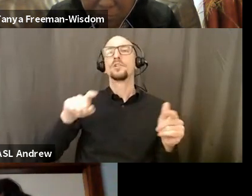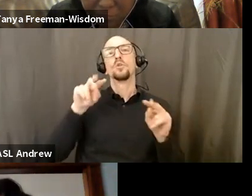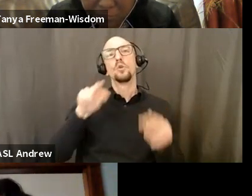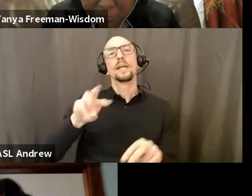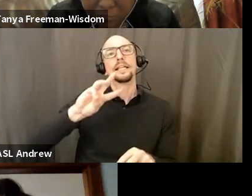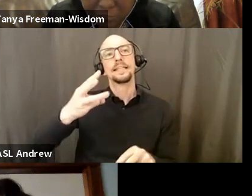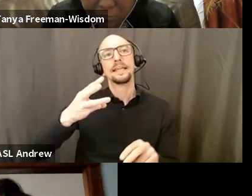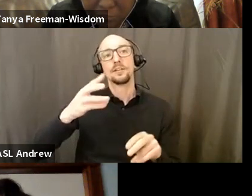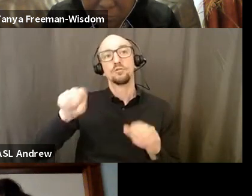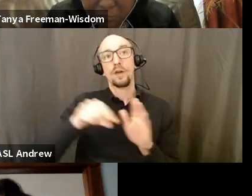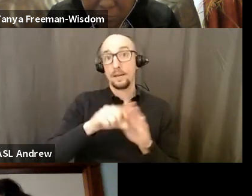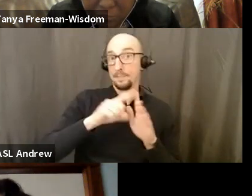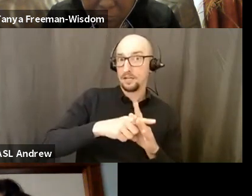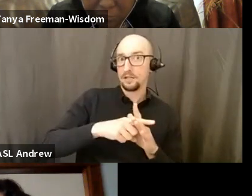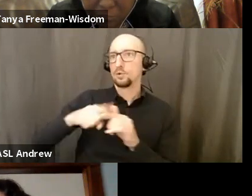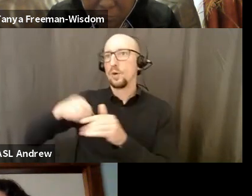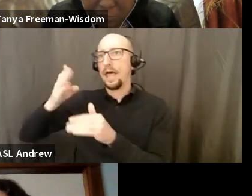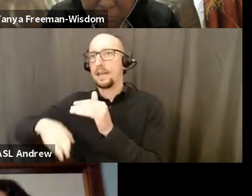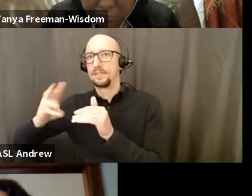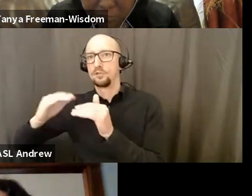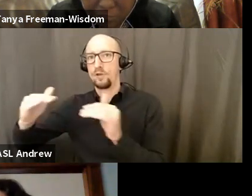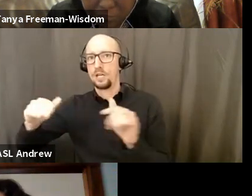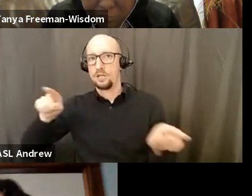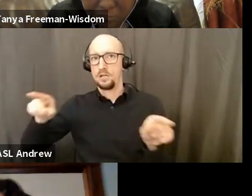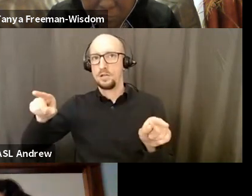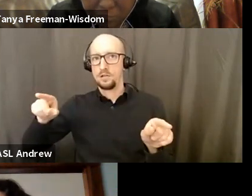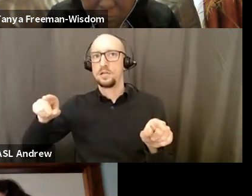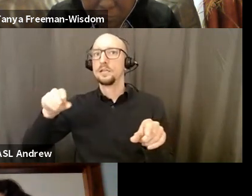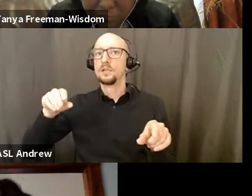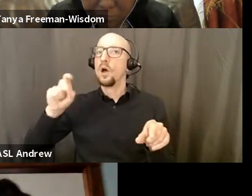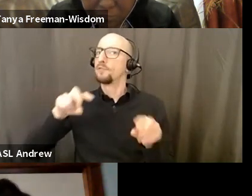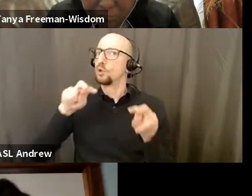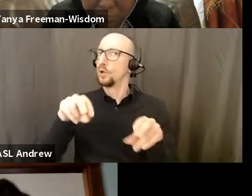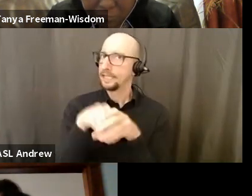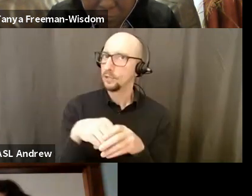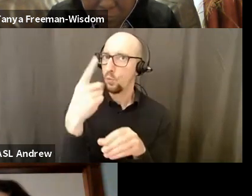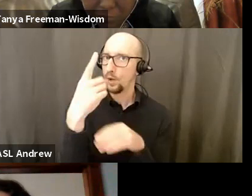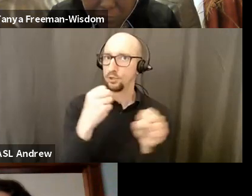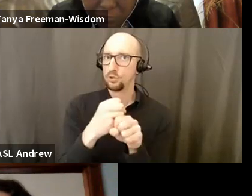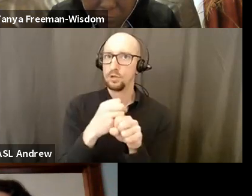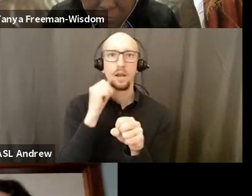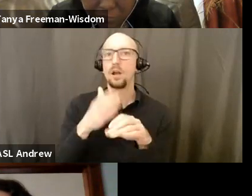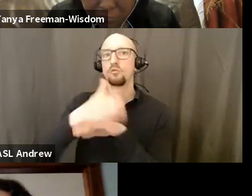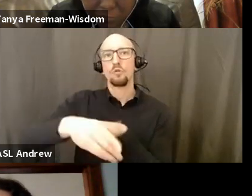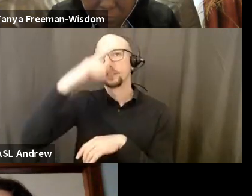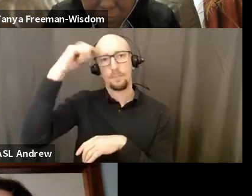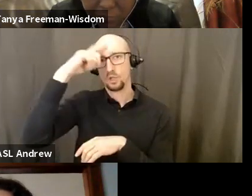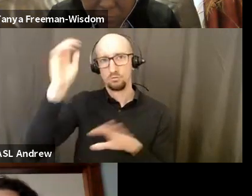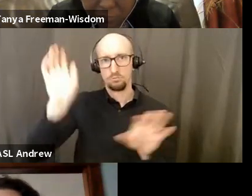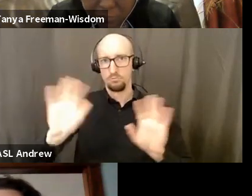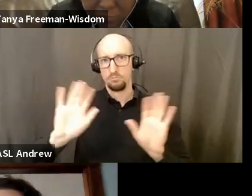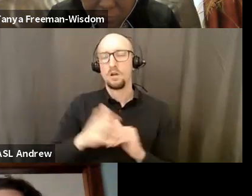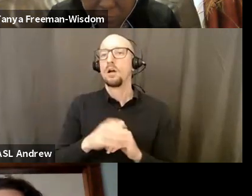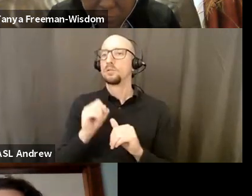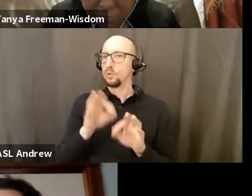end of 6th grade. Mhm. So just to name that, but thinking about like the timing